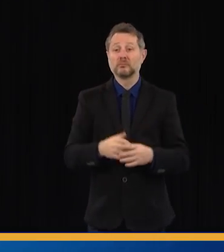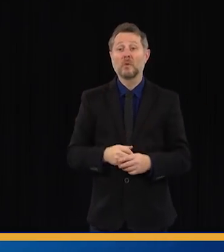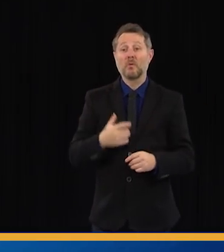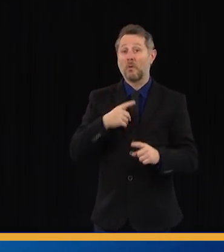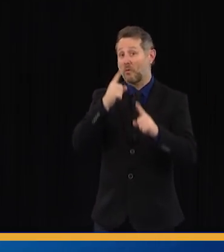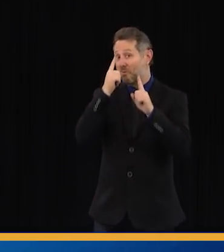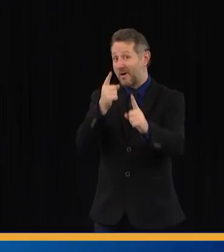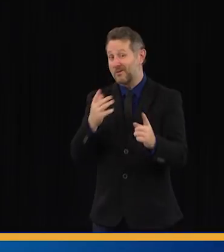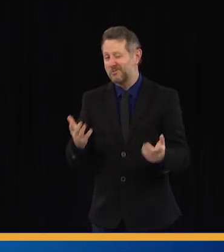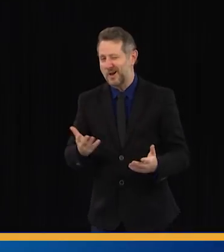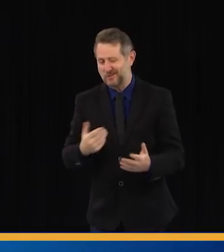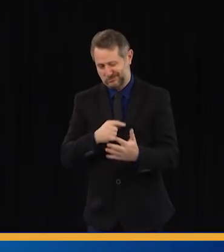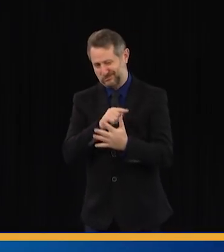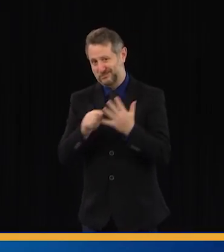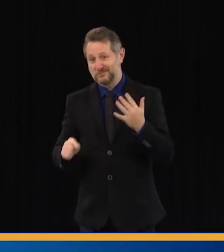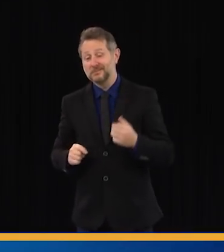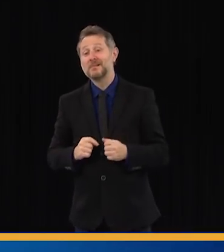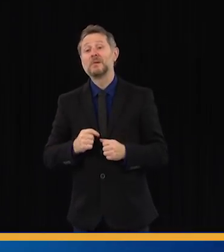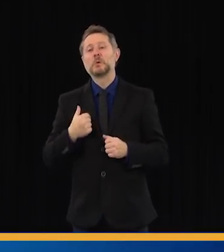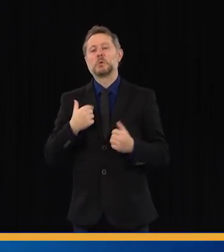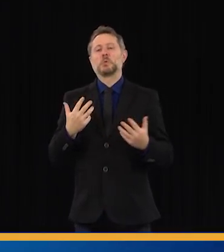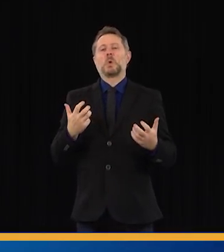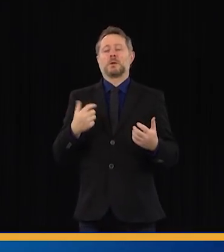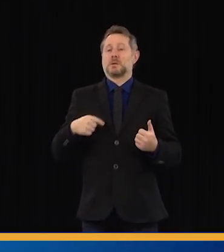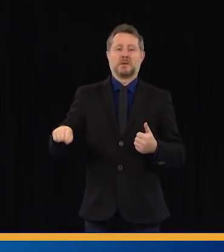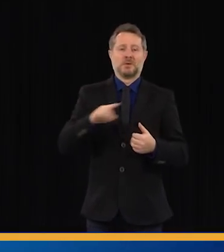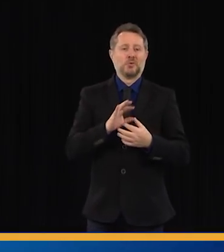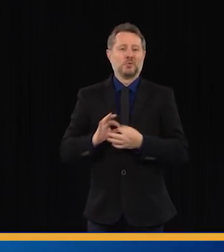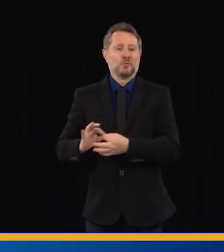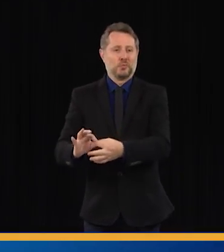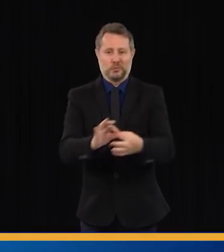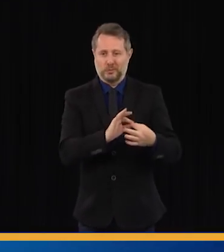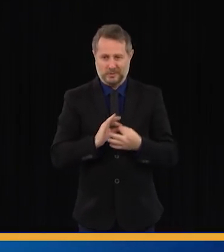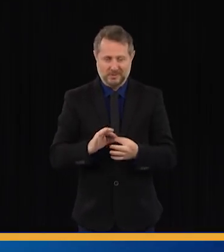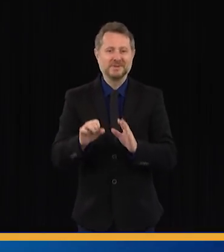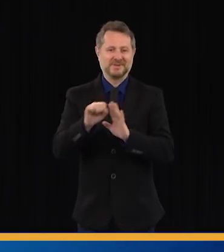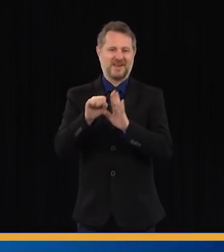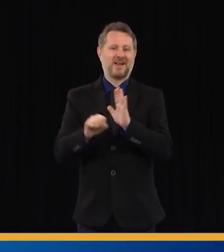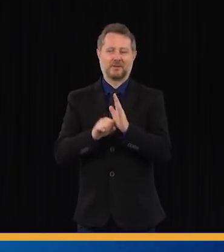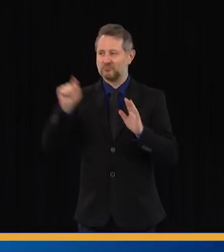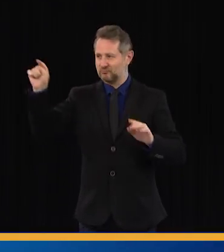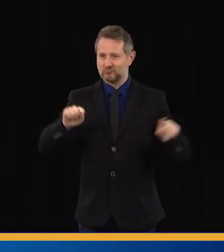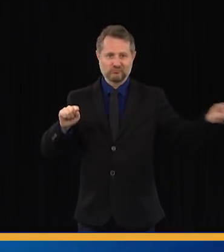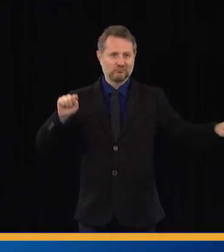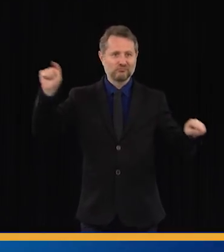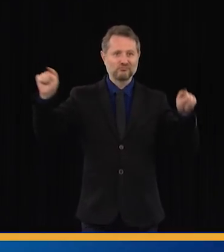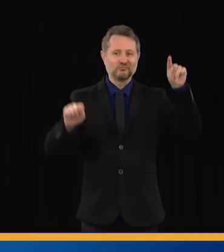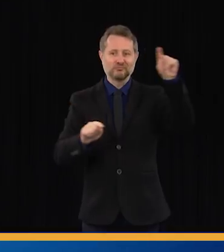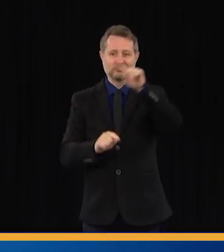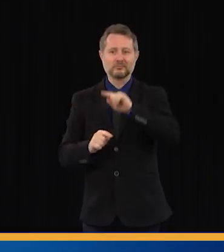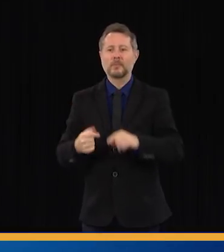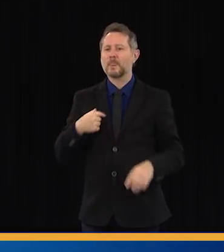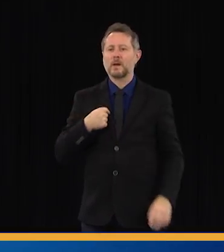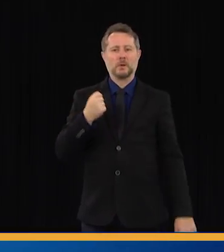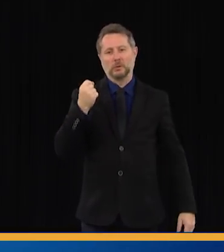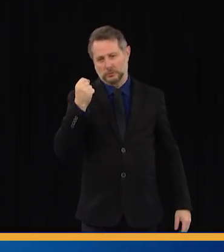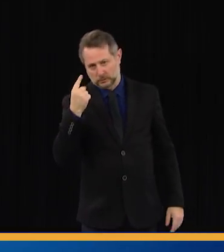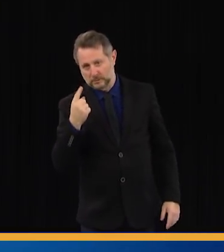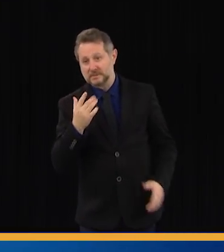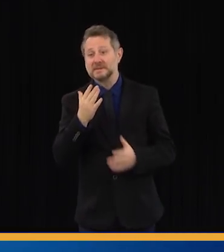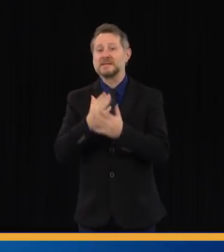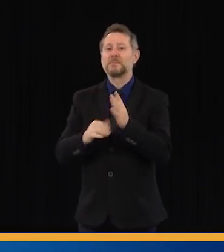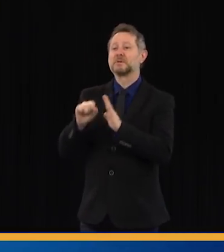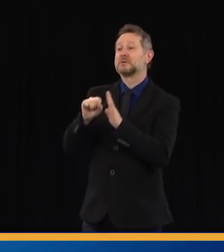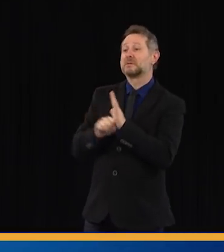as coordinated a regional plan as you can. I understand intergovernmental coordination can